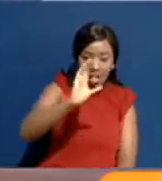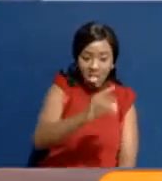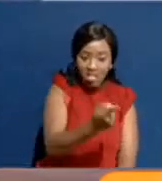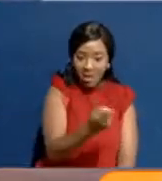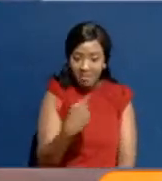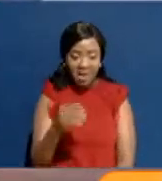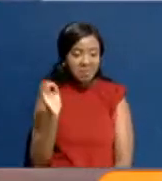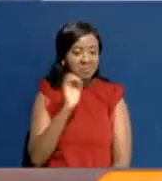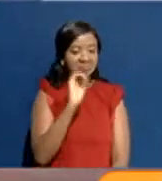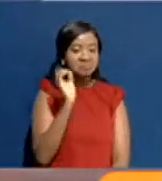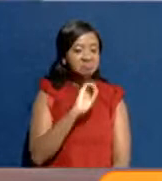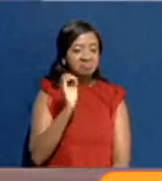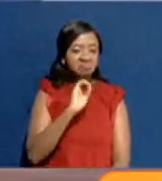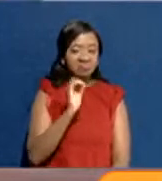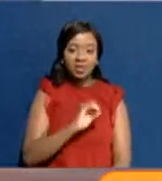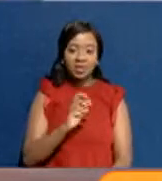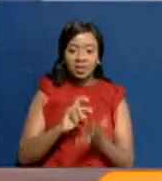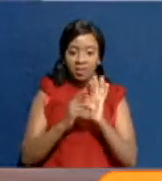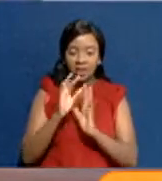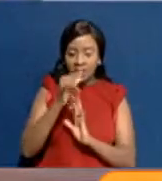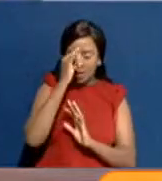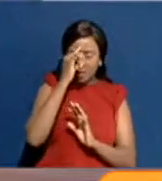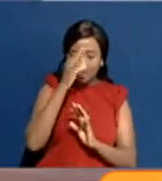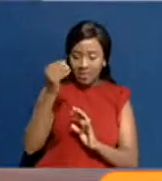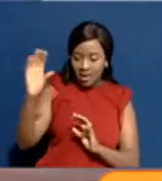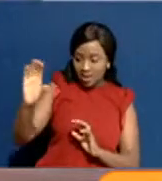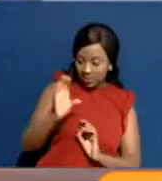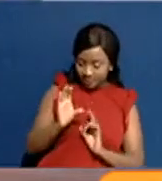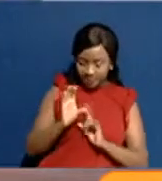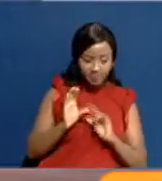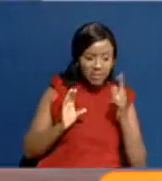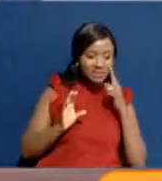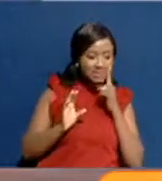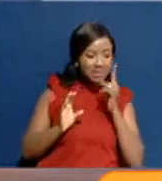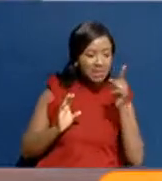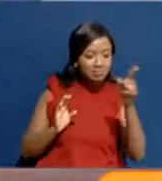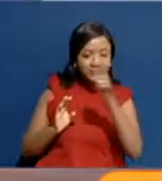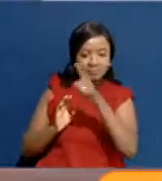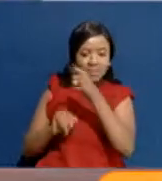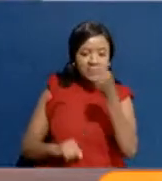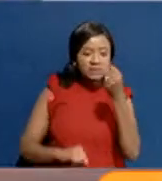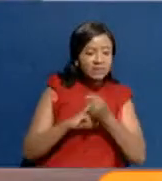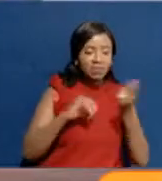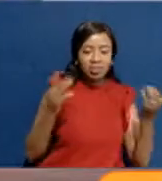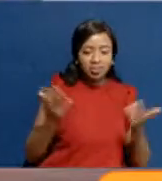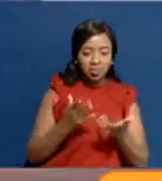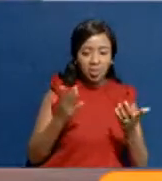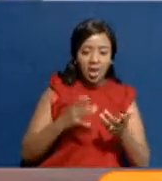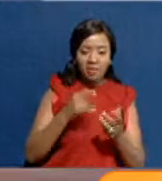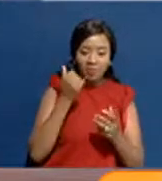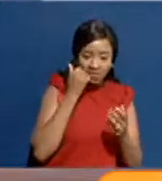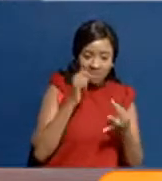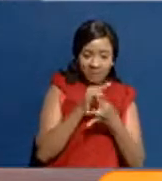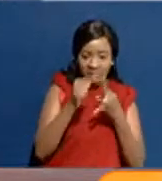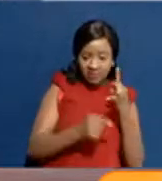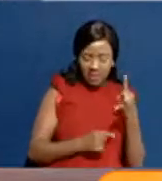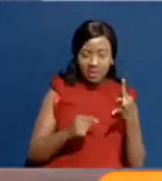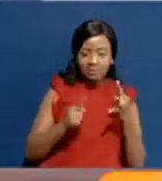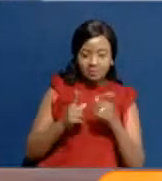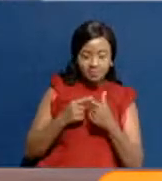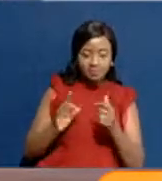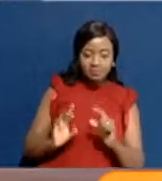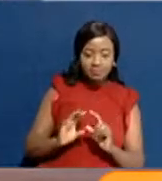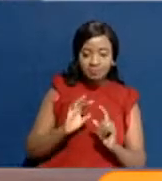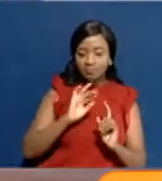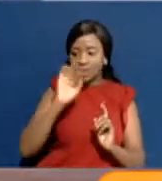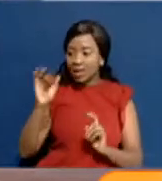lead and prioritizes the areas that they want in these three areas, areas of priority for these three diseases. And then now they go to the